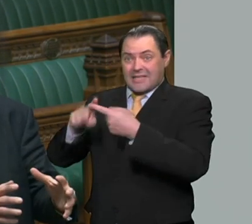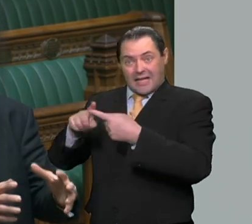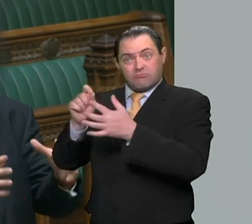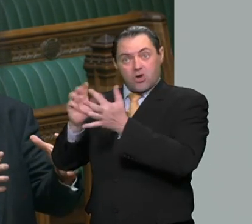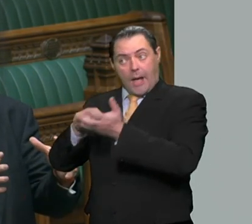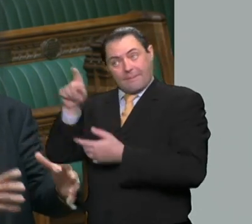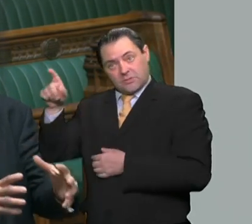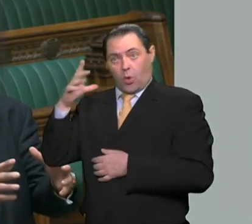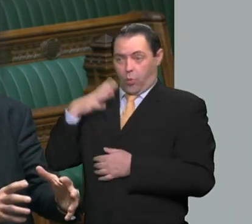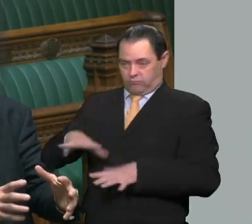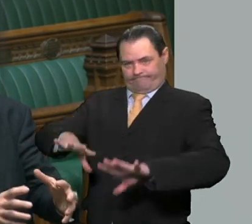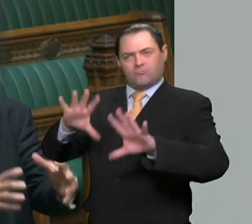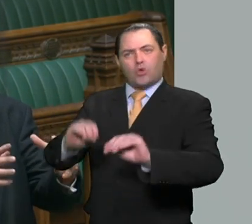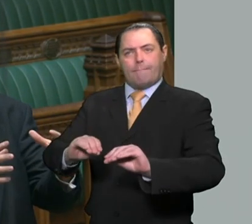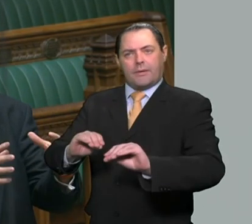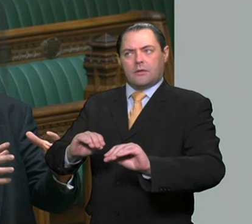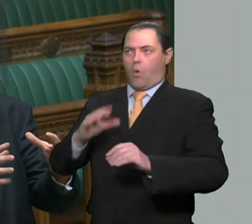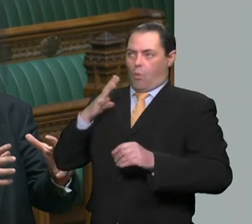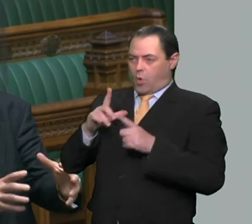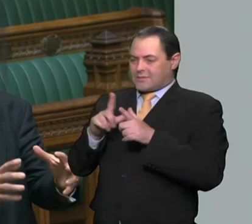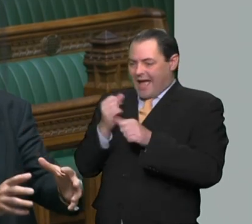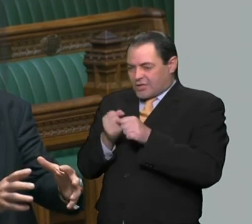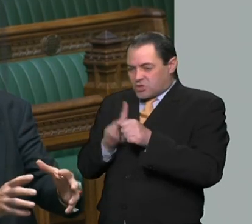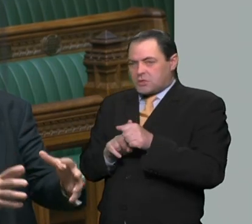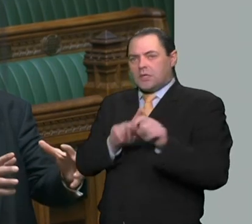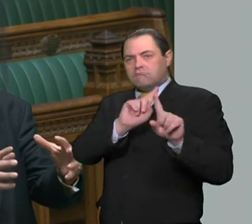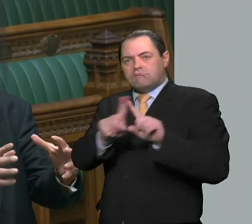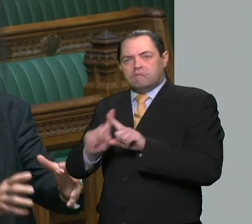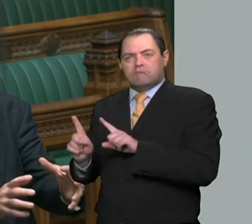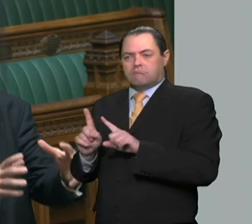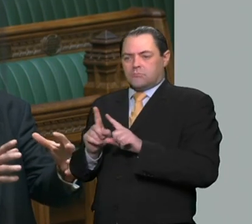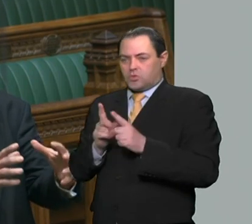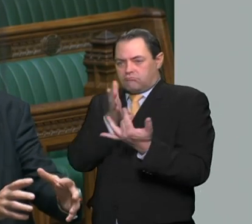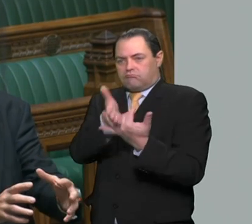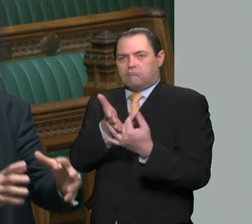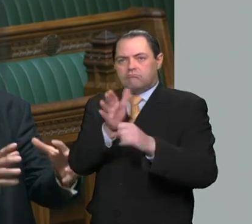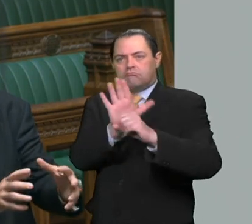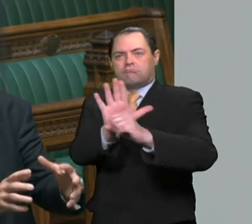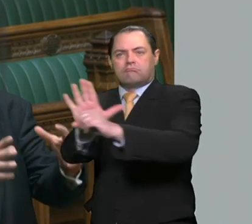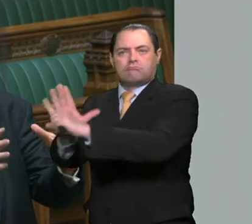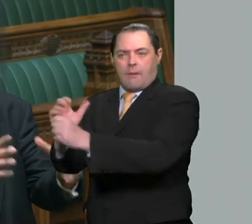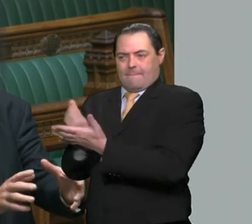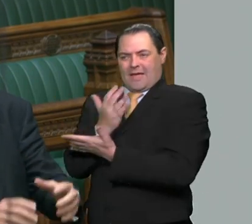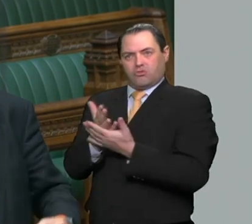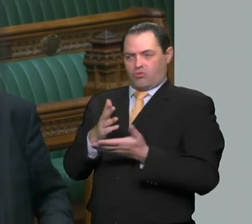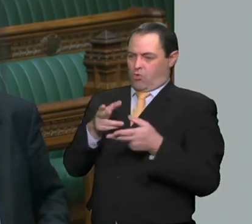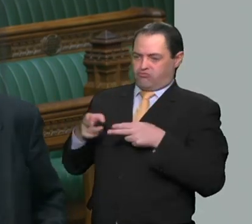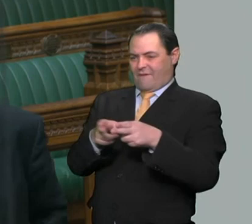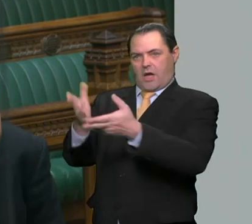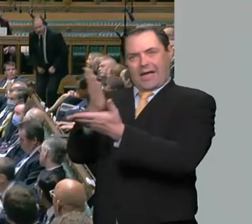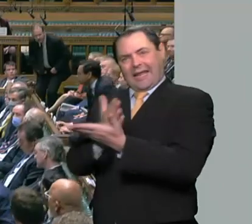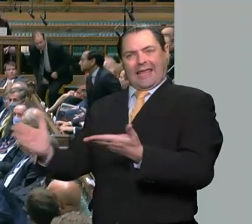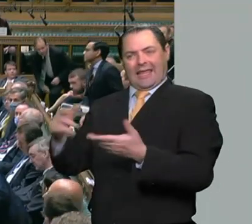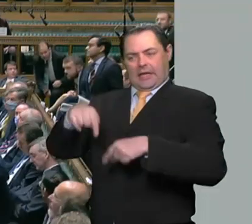with us to push the agencies and other interested bodies to a long-term integrated plan to clean up the River